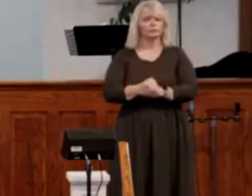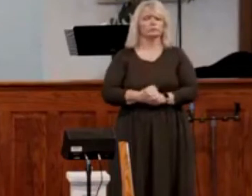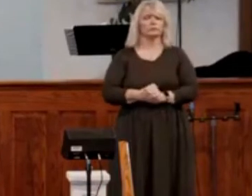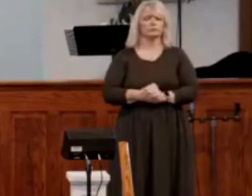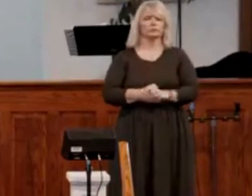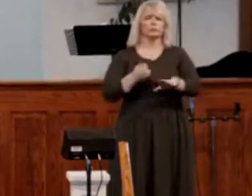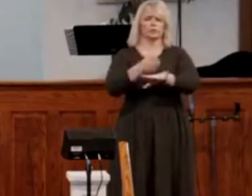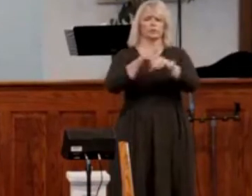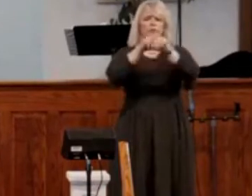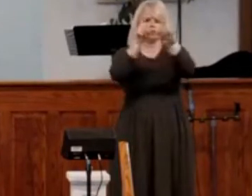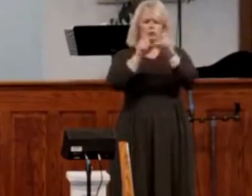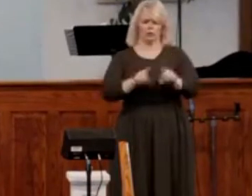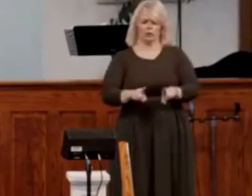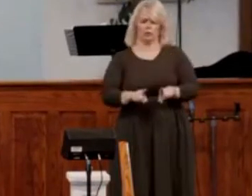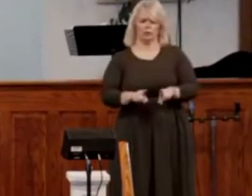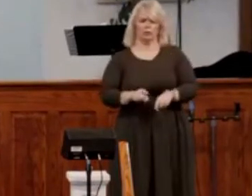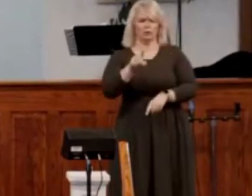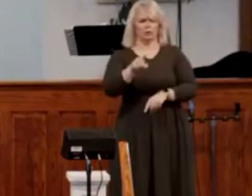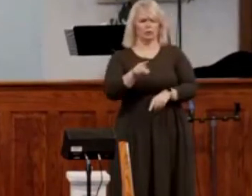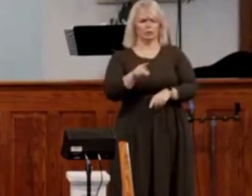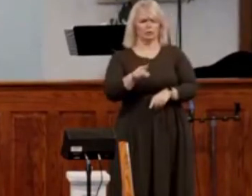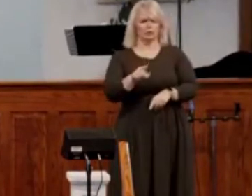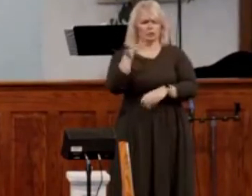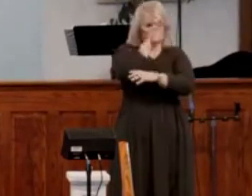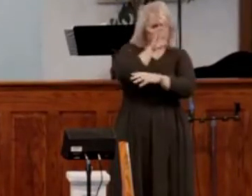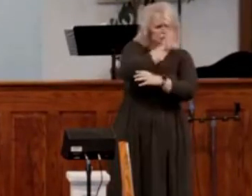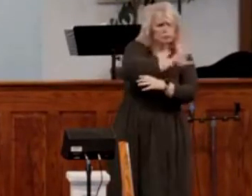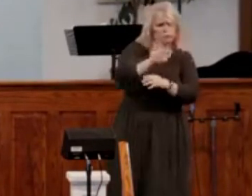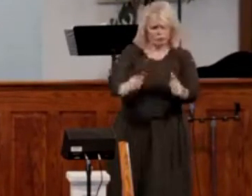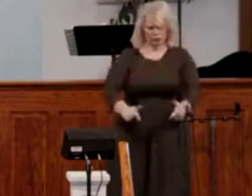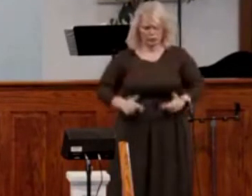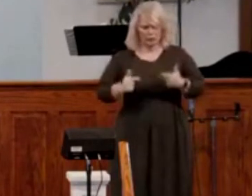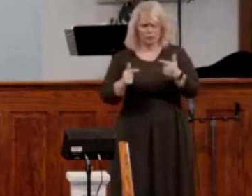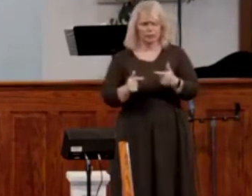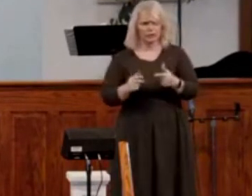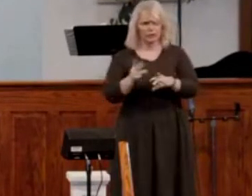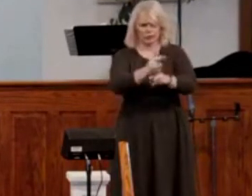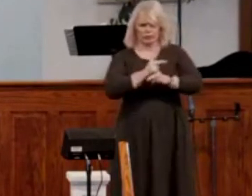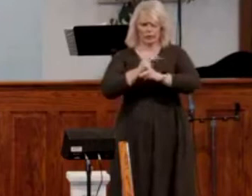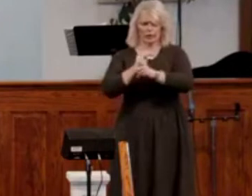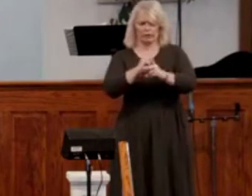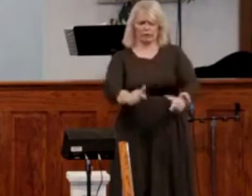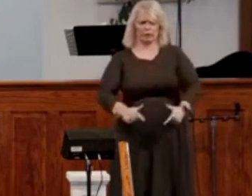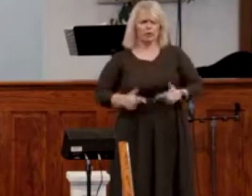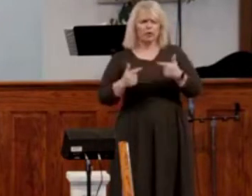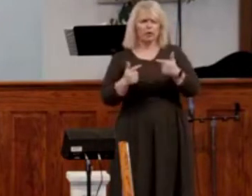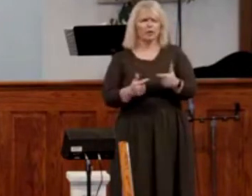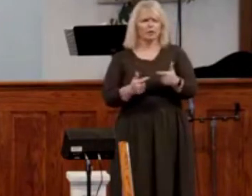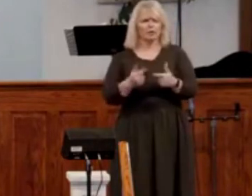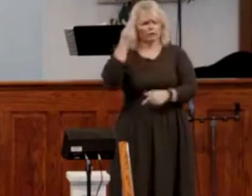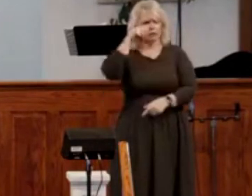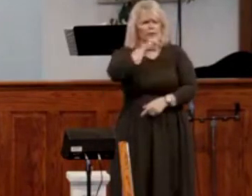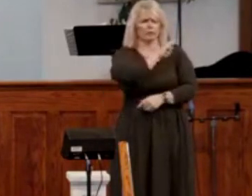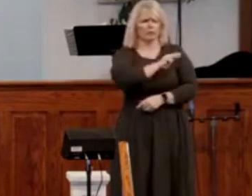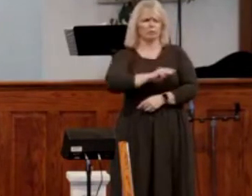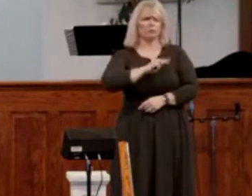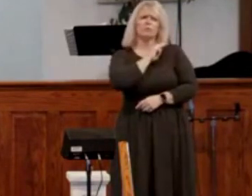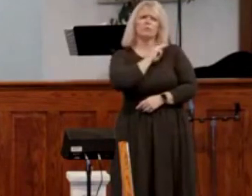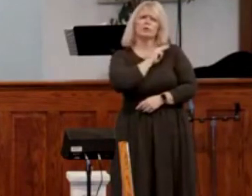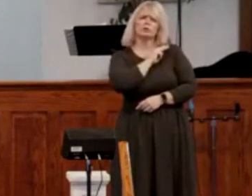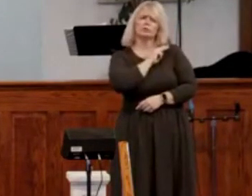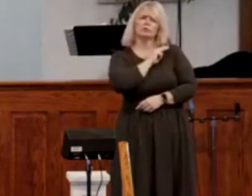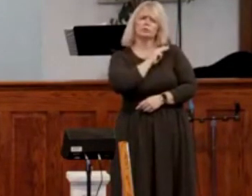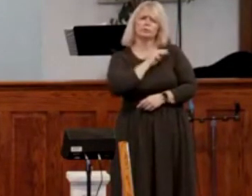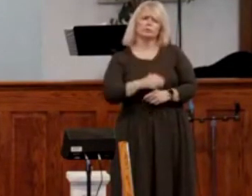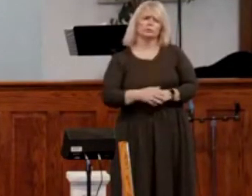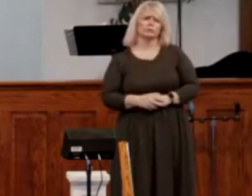The next question, though, is when you evaluate your life, are you stewarding your life situation for the mission? Are you stewarding your life